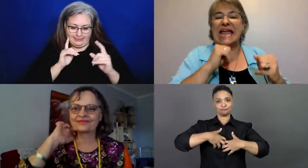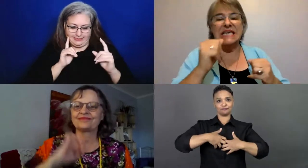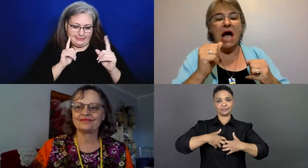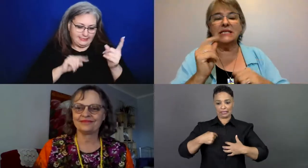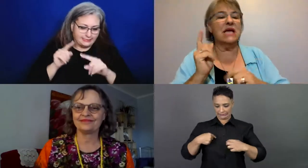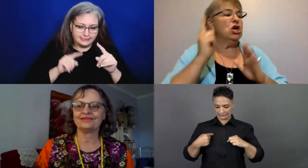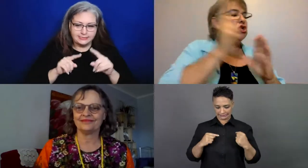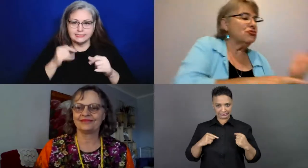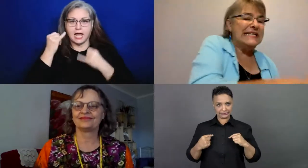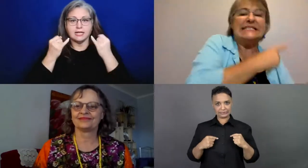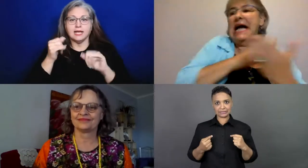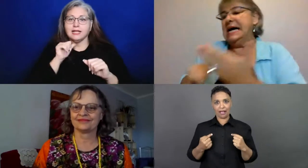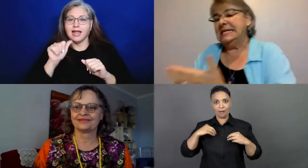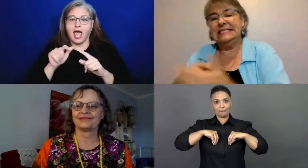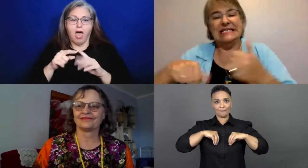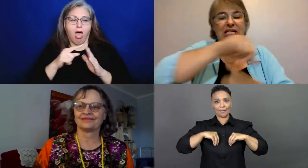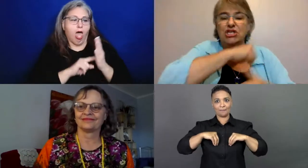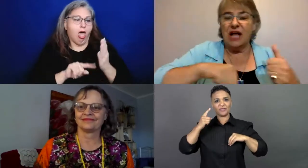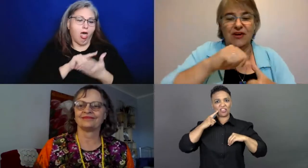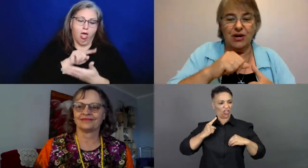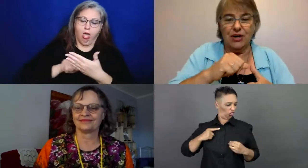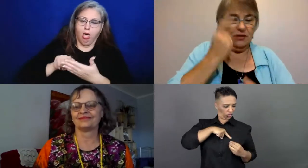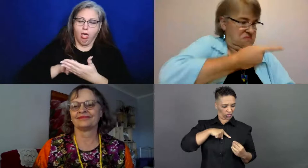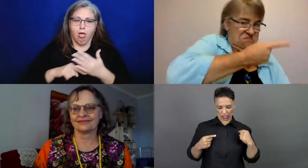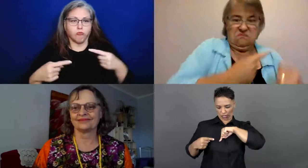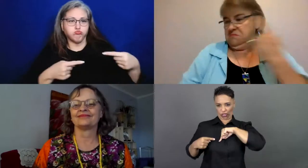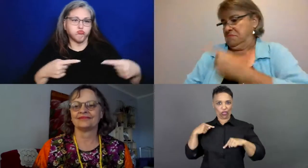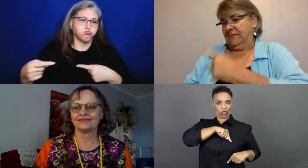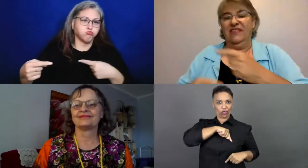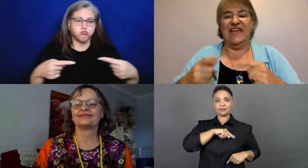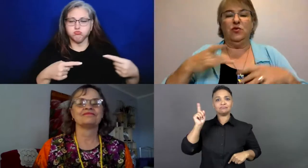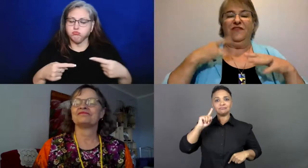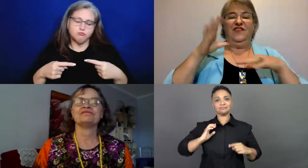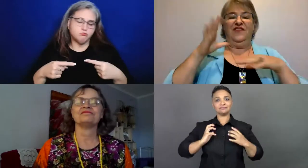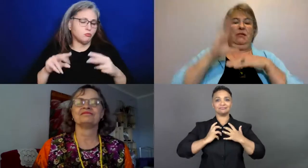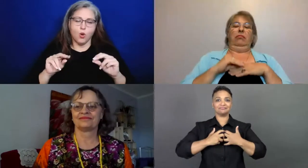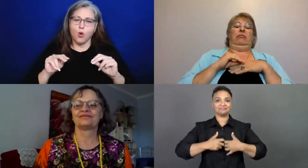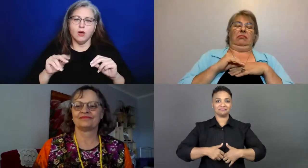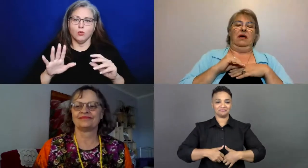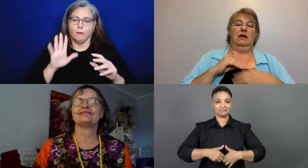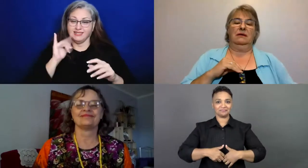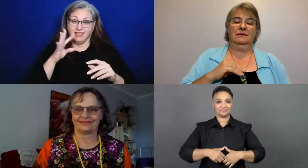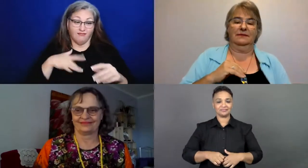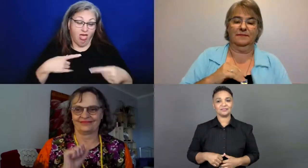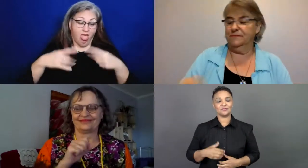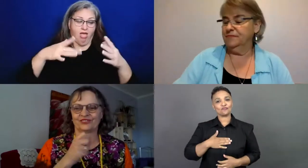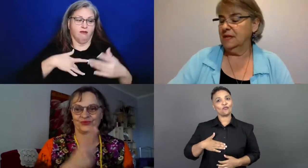ideas, and not criticize each other. Then you feel